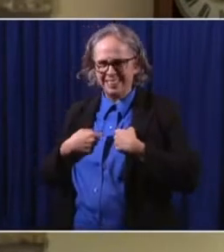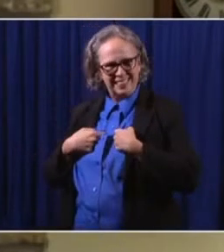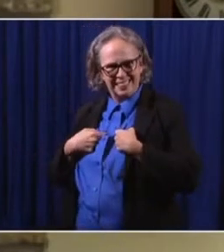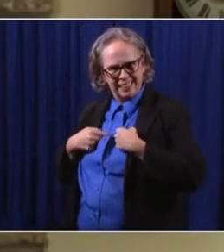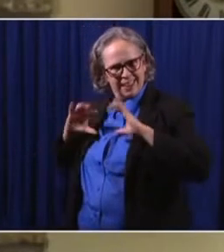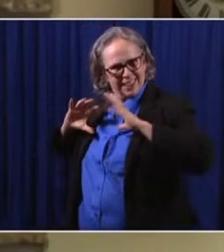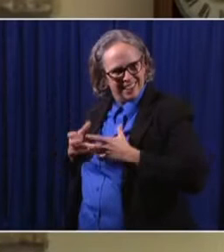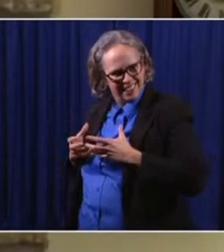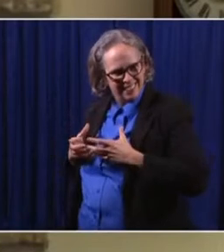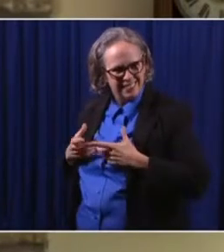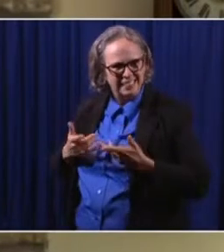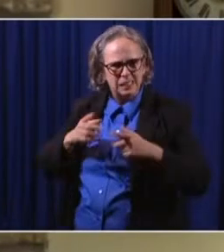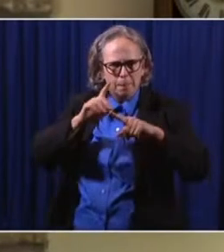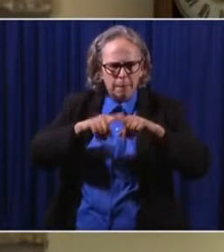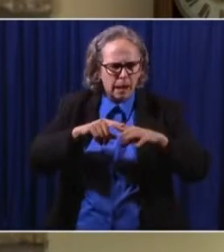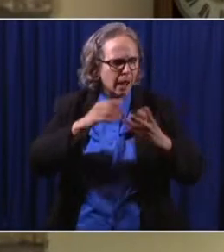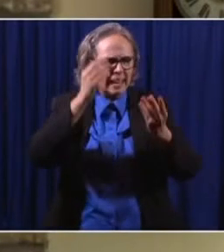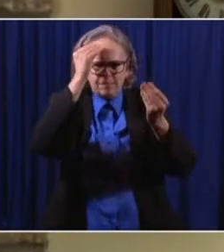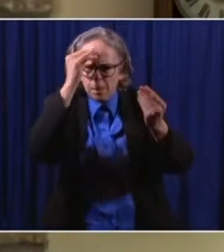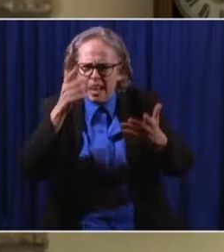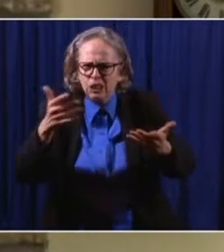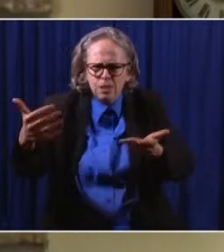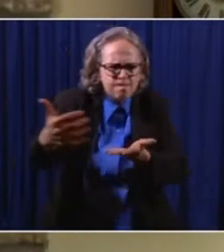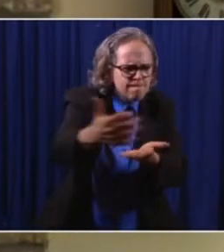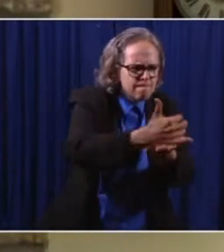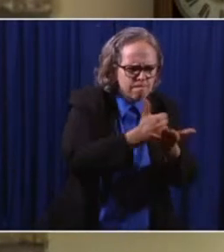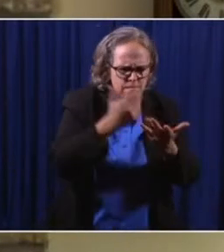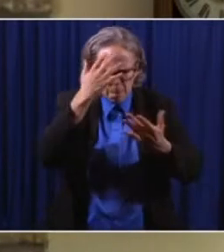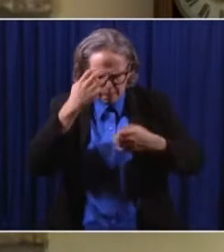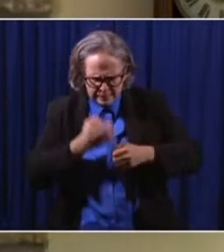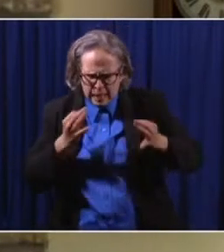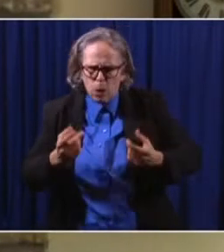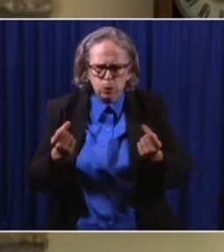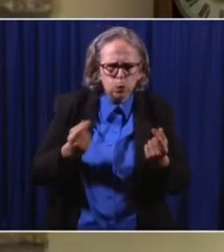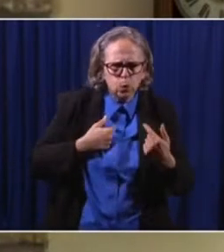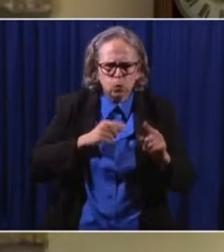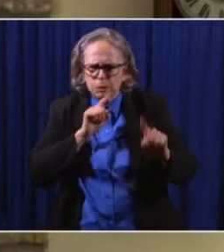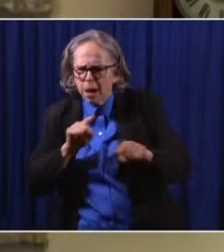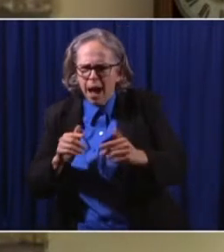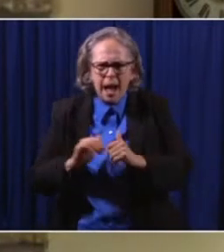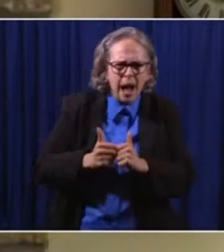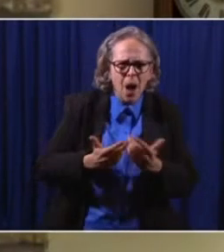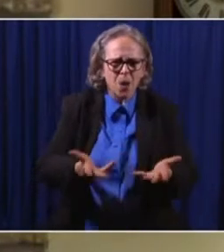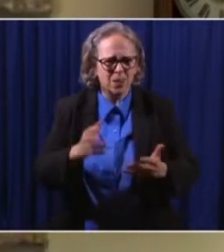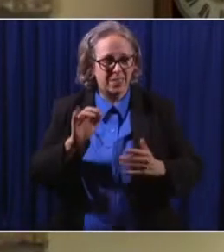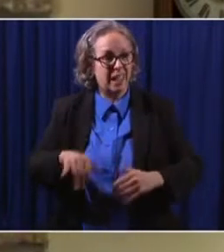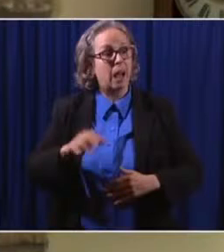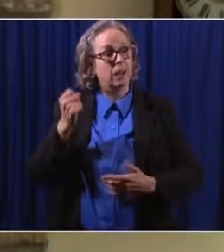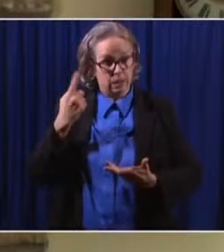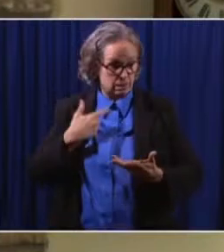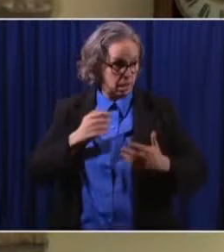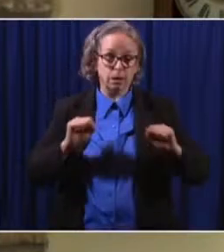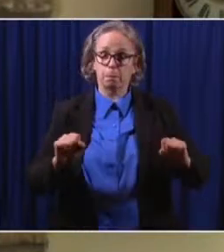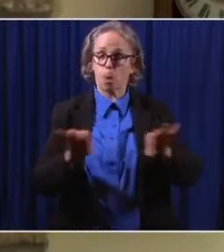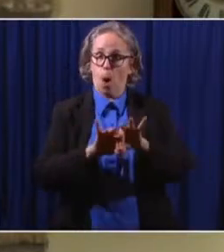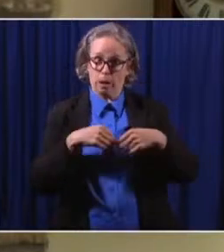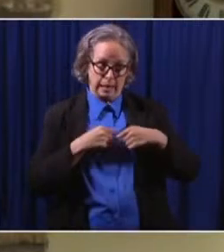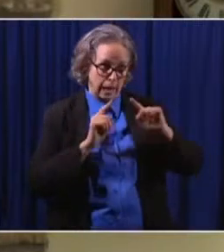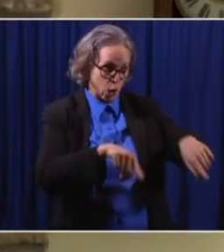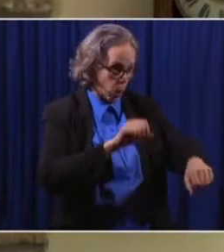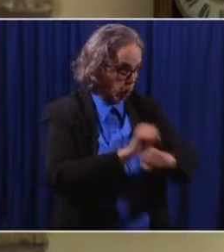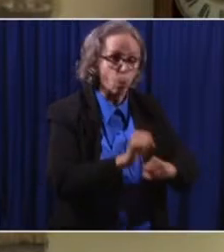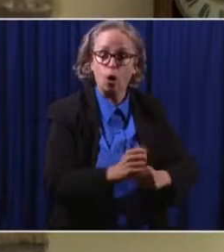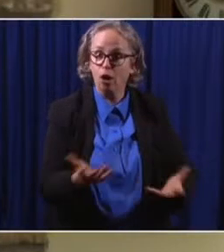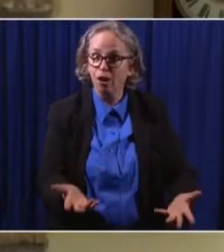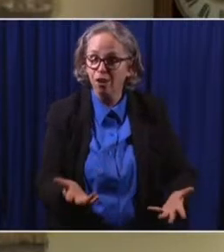vacuum. We want to live with this virus, but we don't want to see the virus come